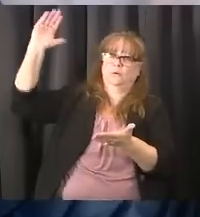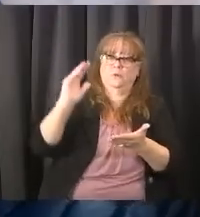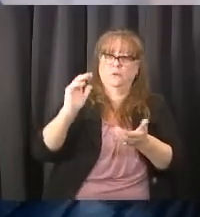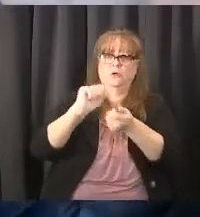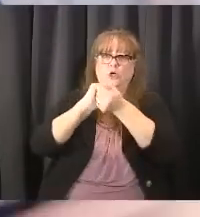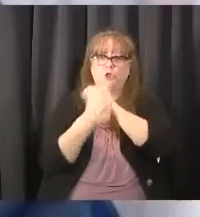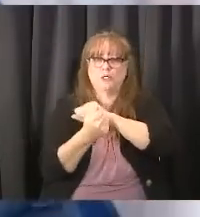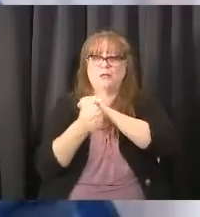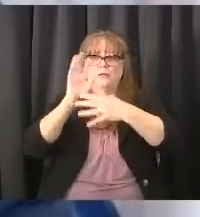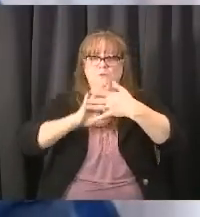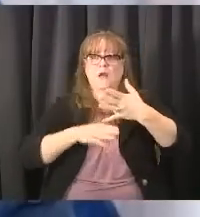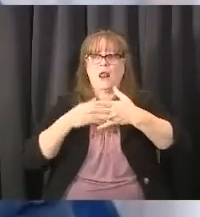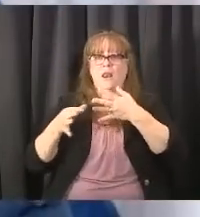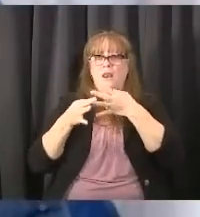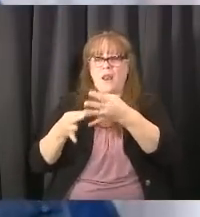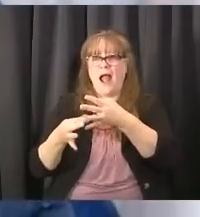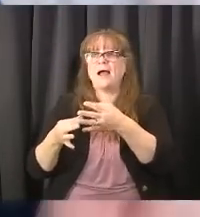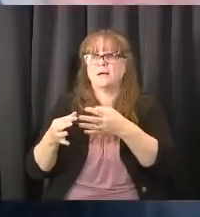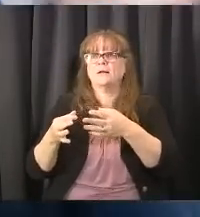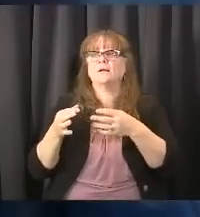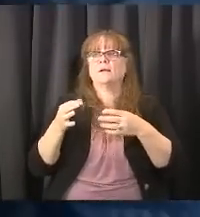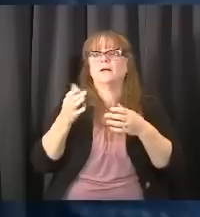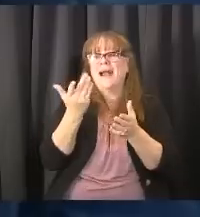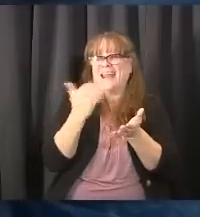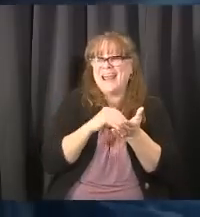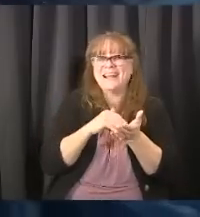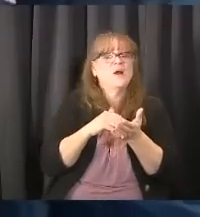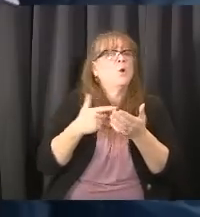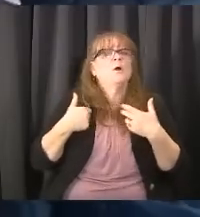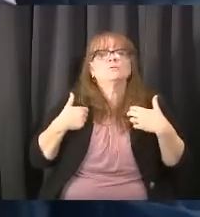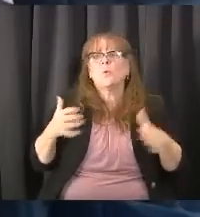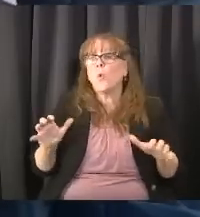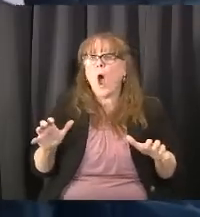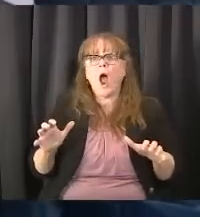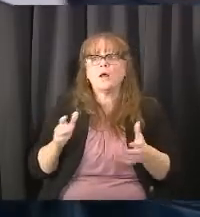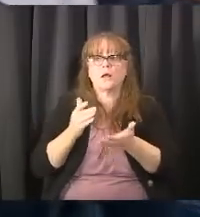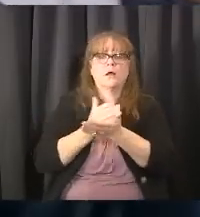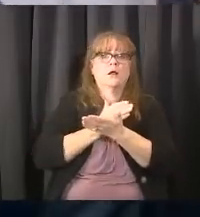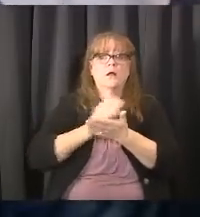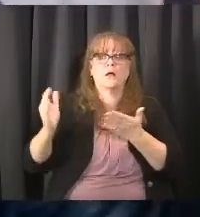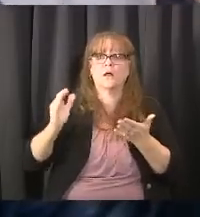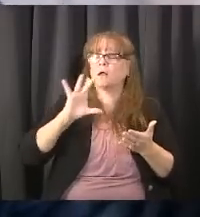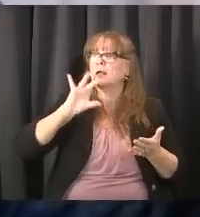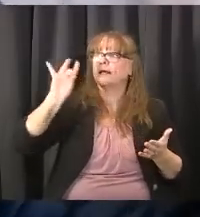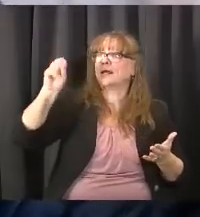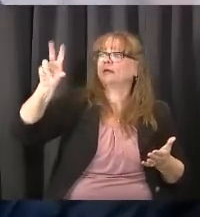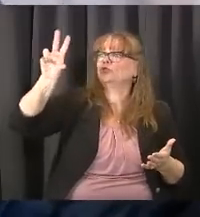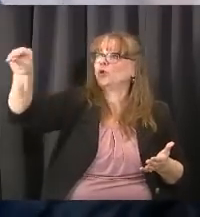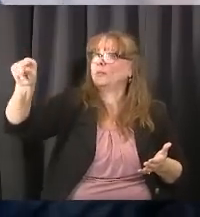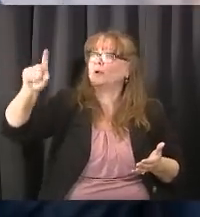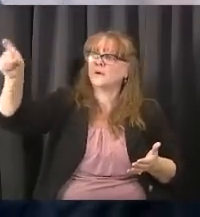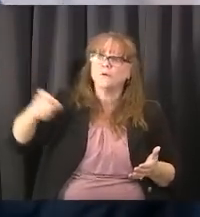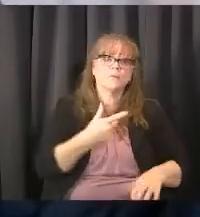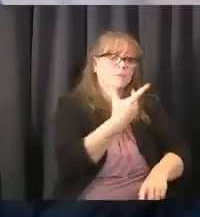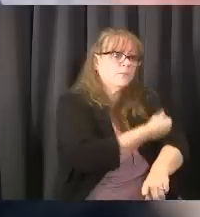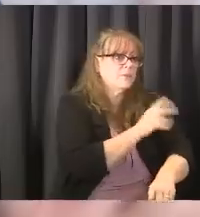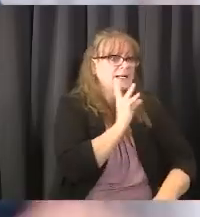for a 66-year-old. That just, again, 8.2% chance of dying over 80, 1% chance of